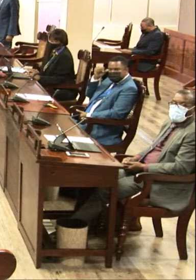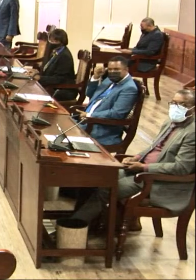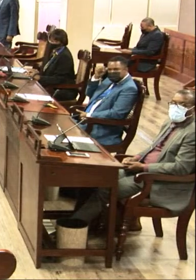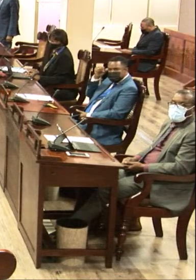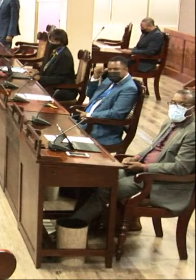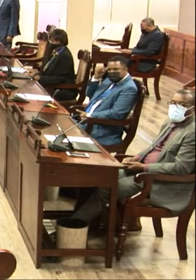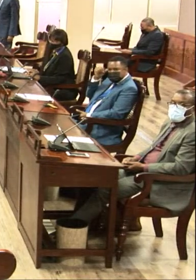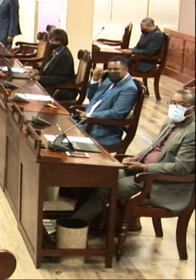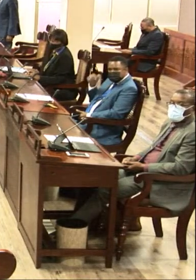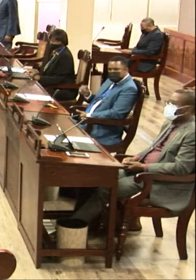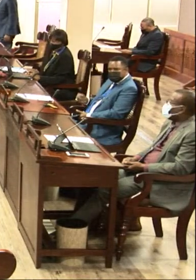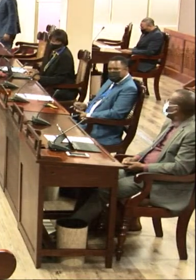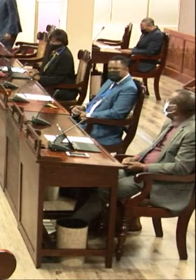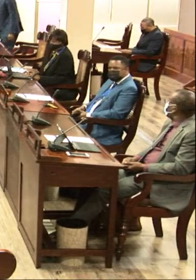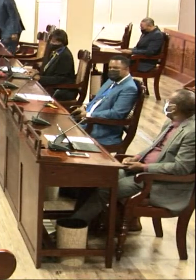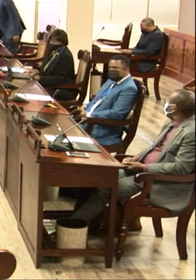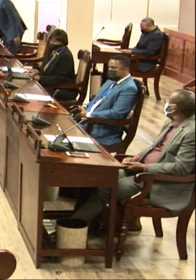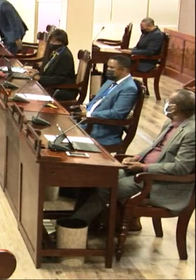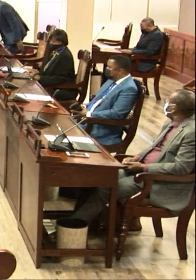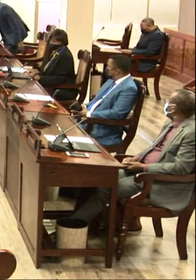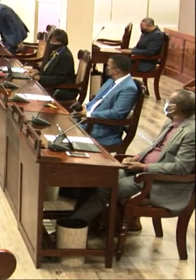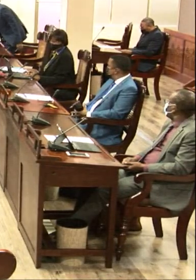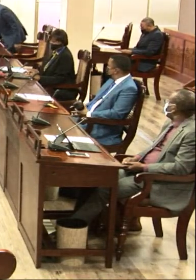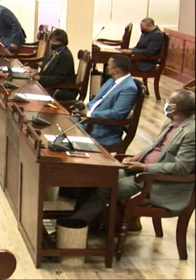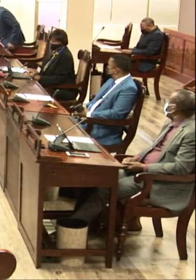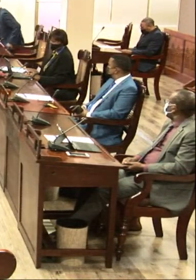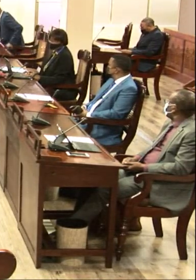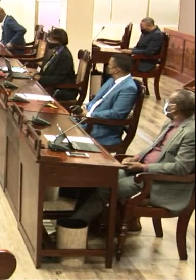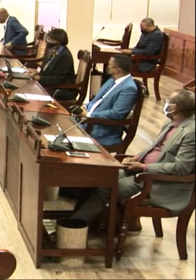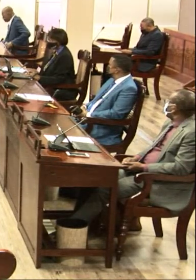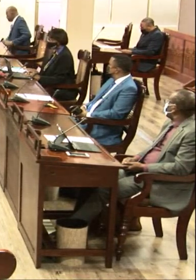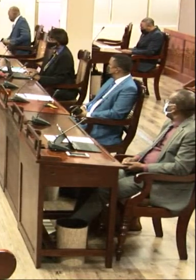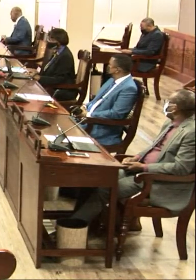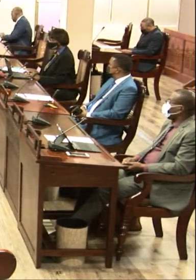Okay, I agree. Let's see what we can do. Somebody if I can't hear you, though.